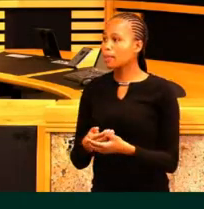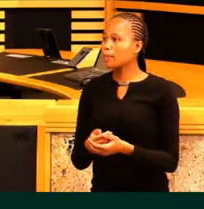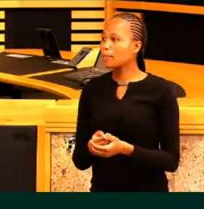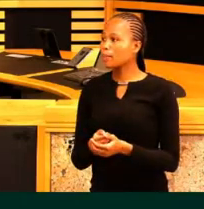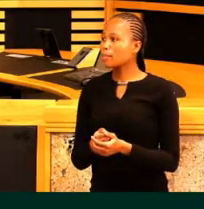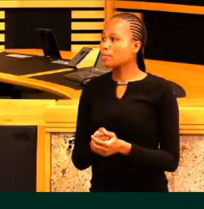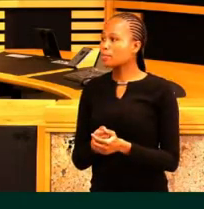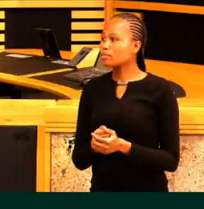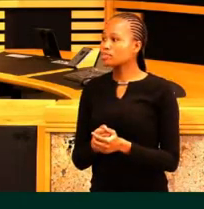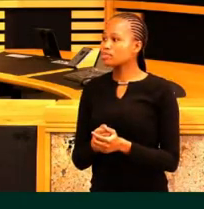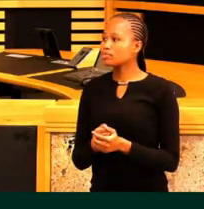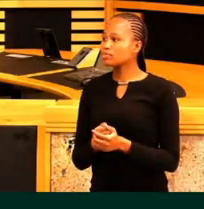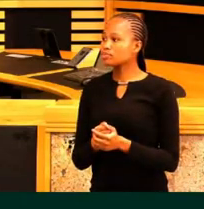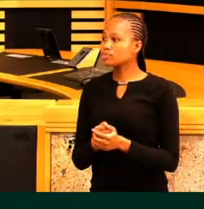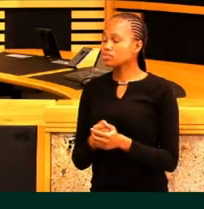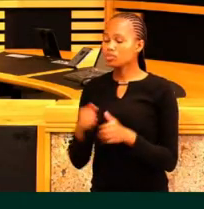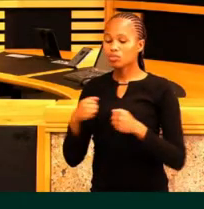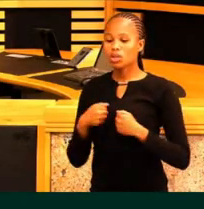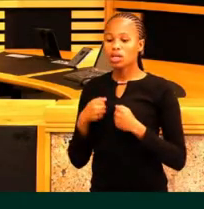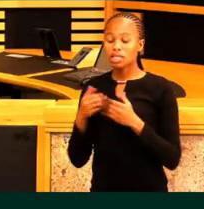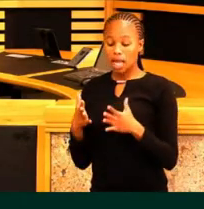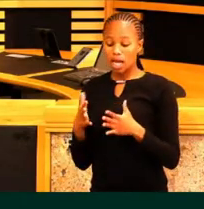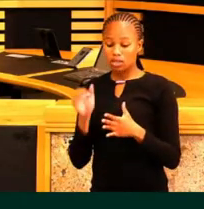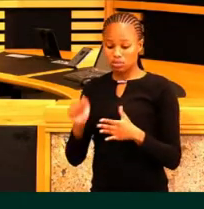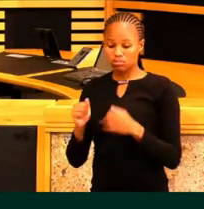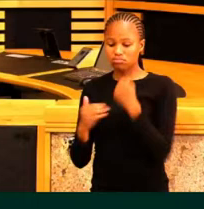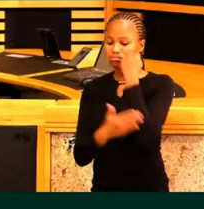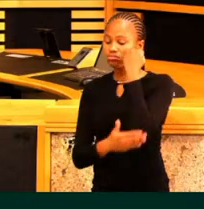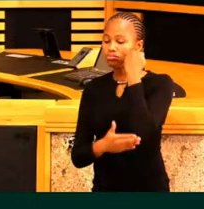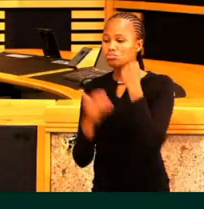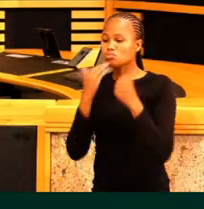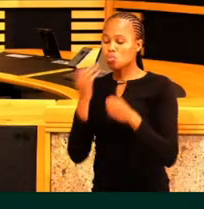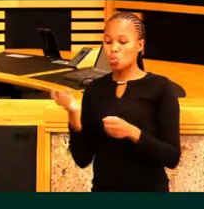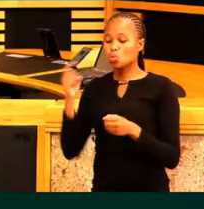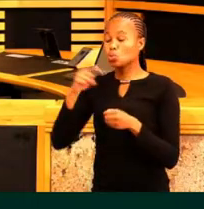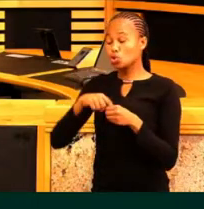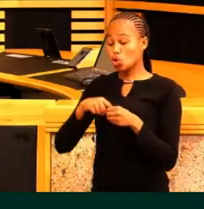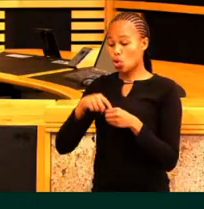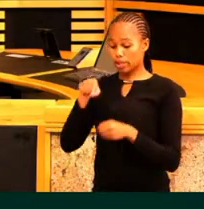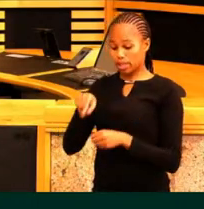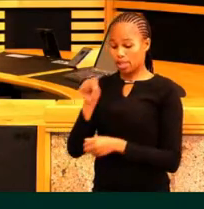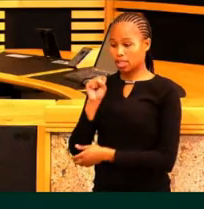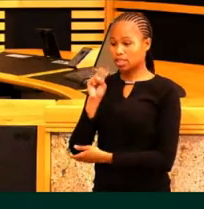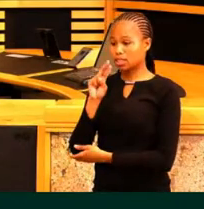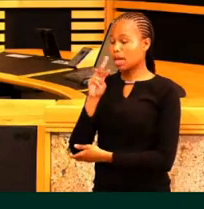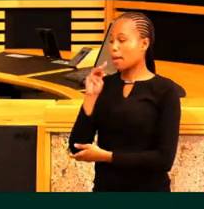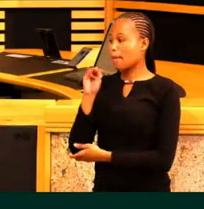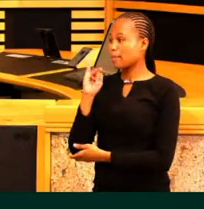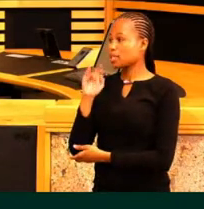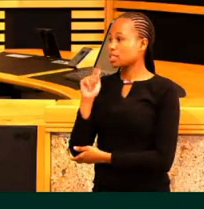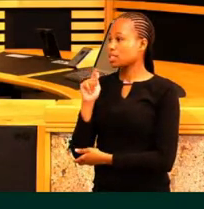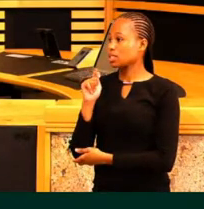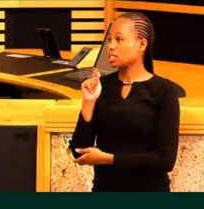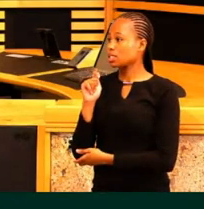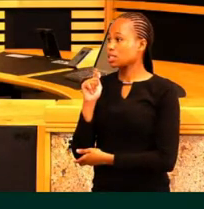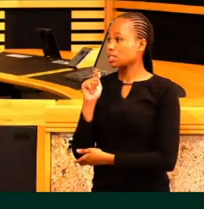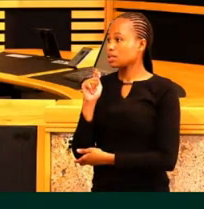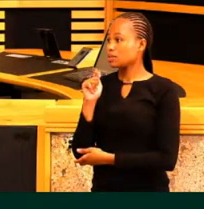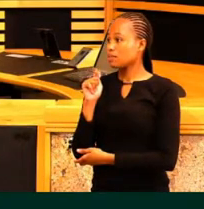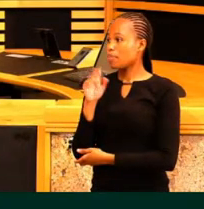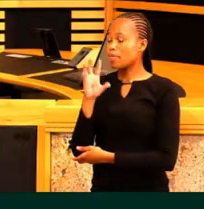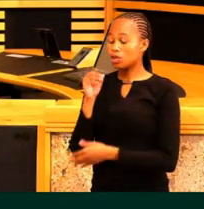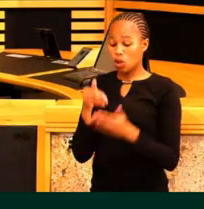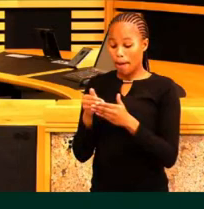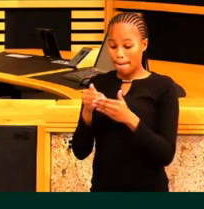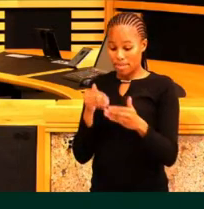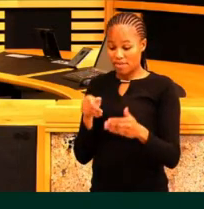introduction of the additional six countries that have actually joined that Summit so before